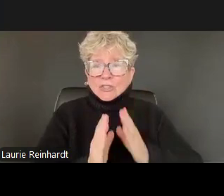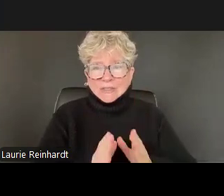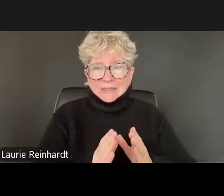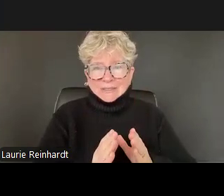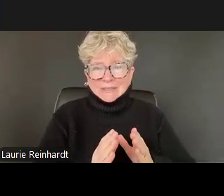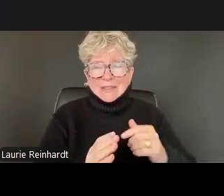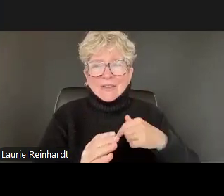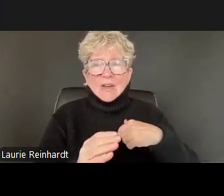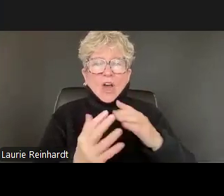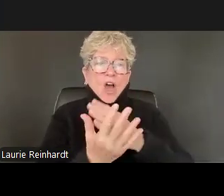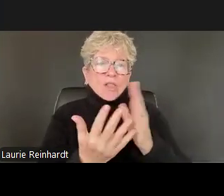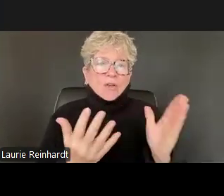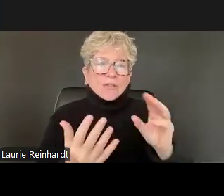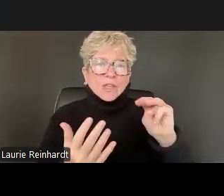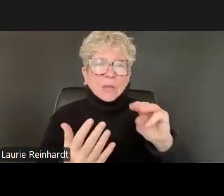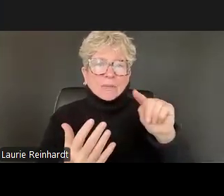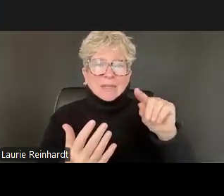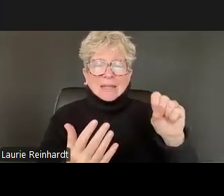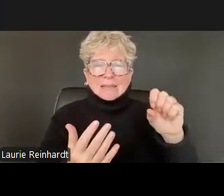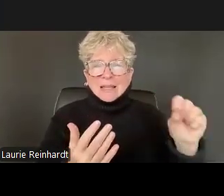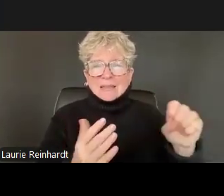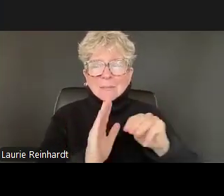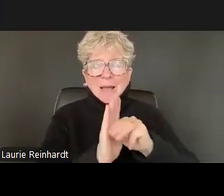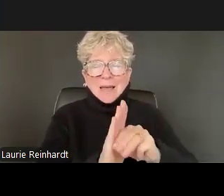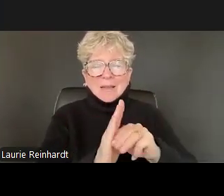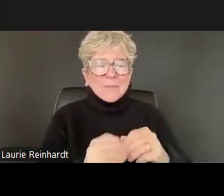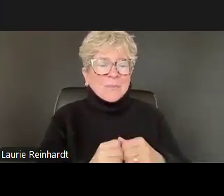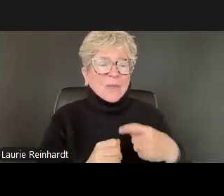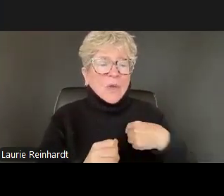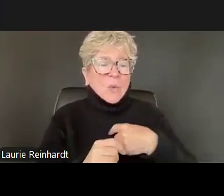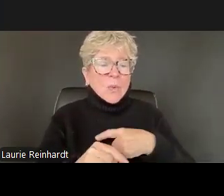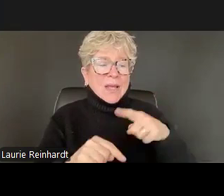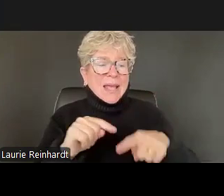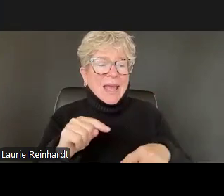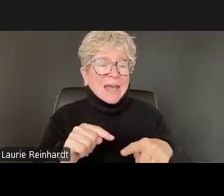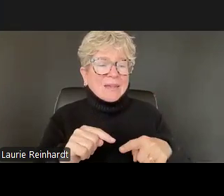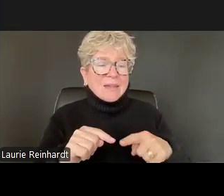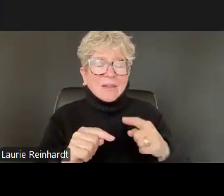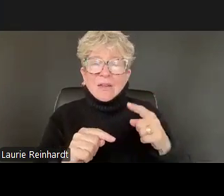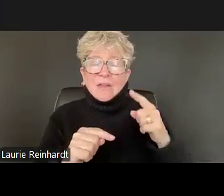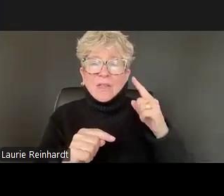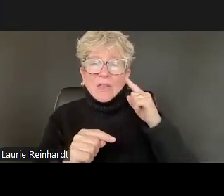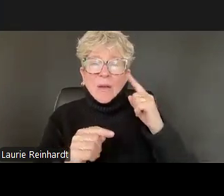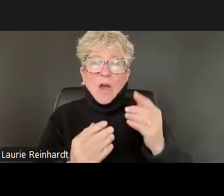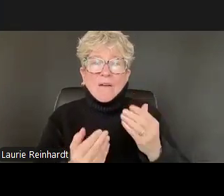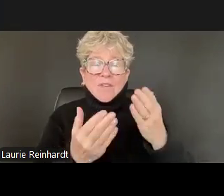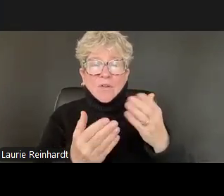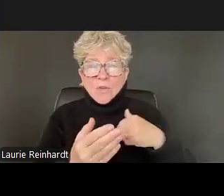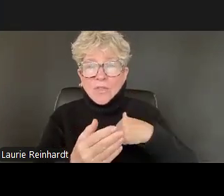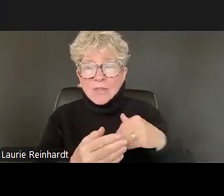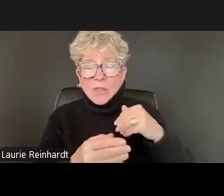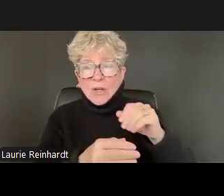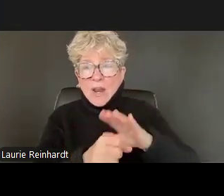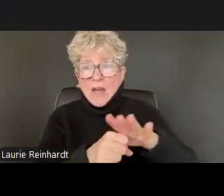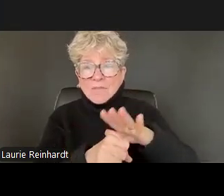the MTSS model. And we cannot thank enough to all the ESD for the amazing support that they do